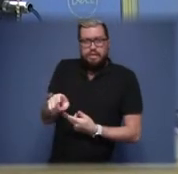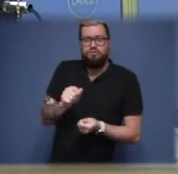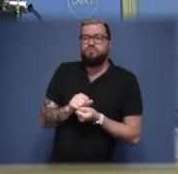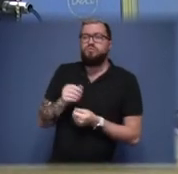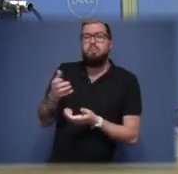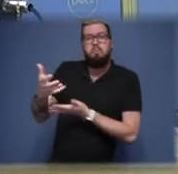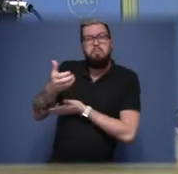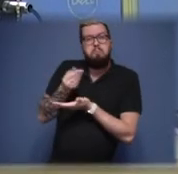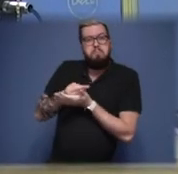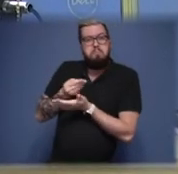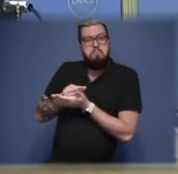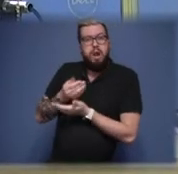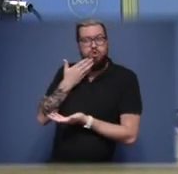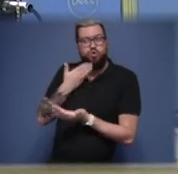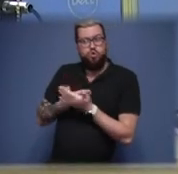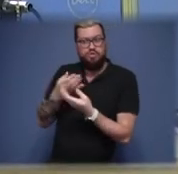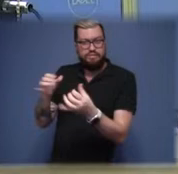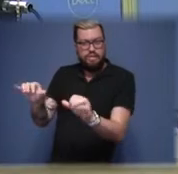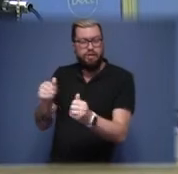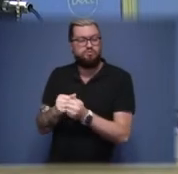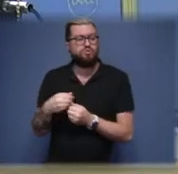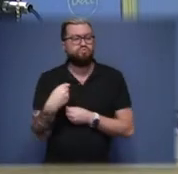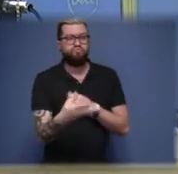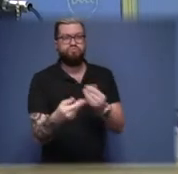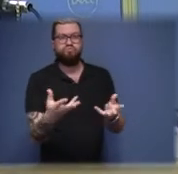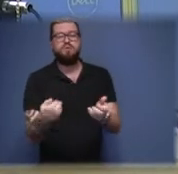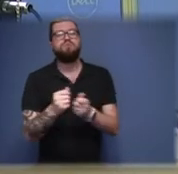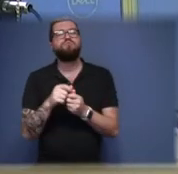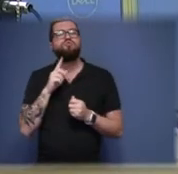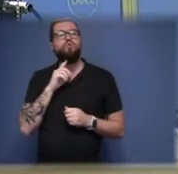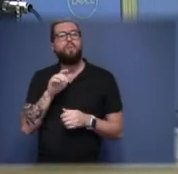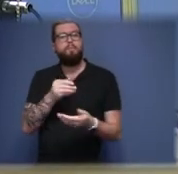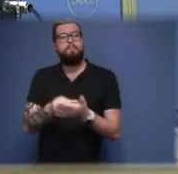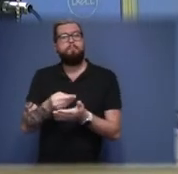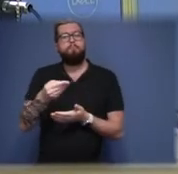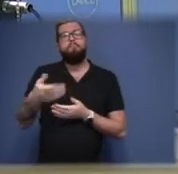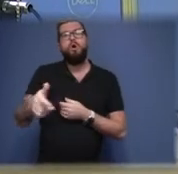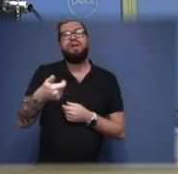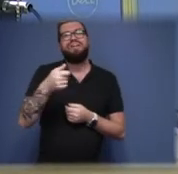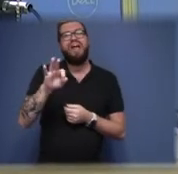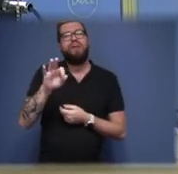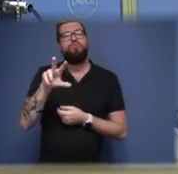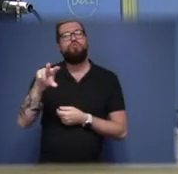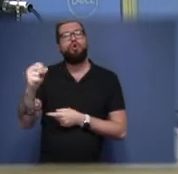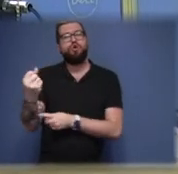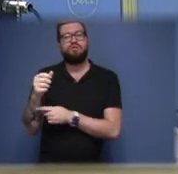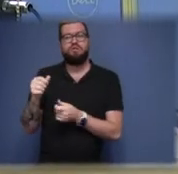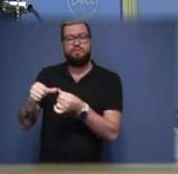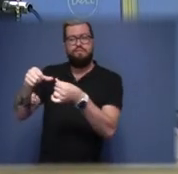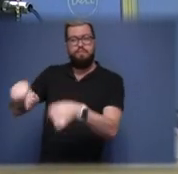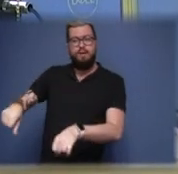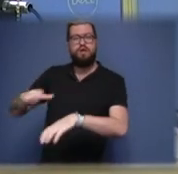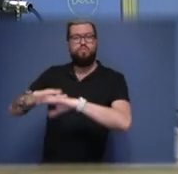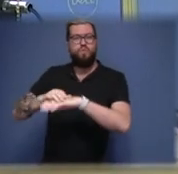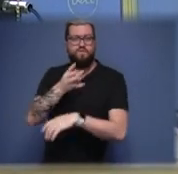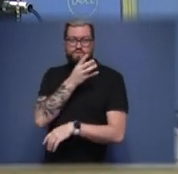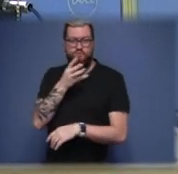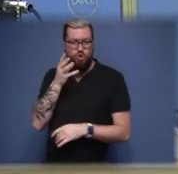money. And he bought in the early 1930s, he put a deposit down on a